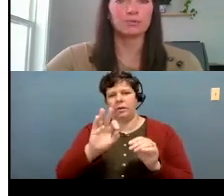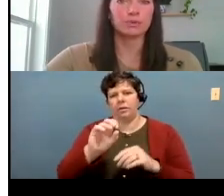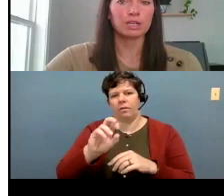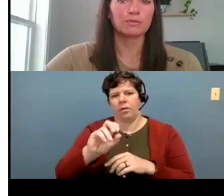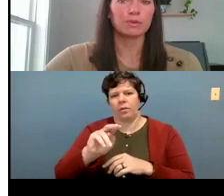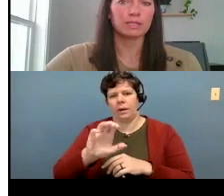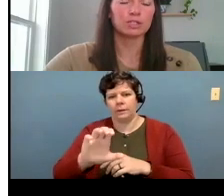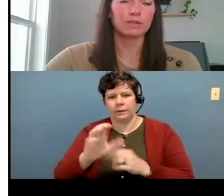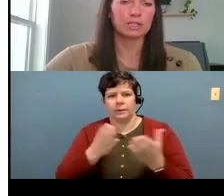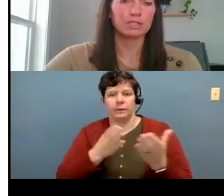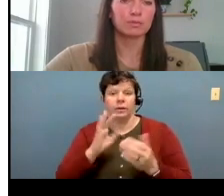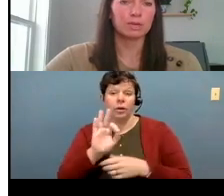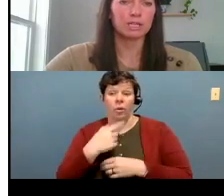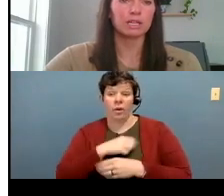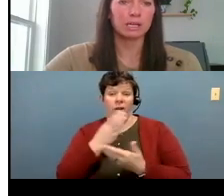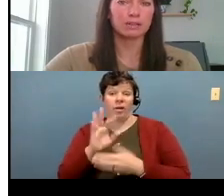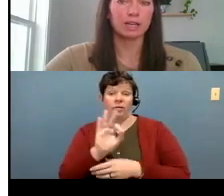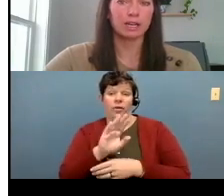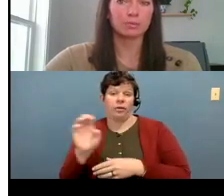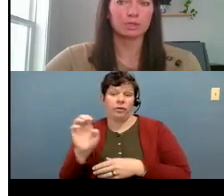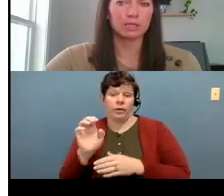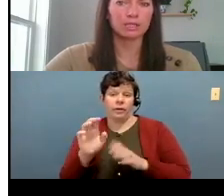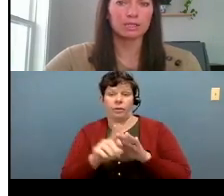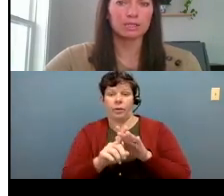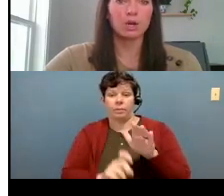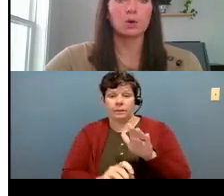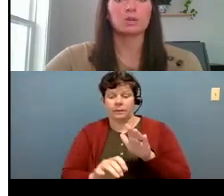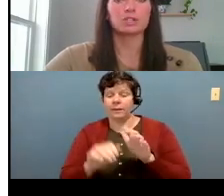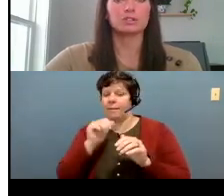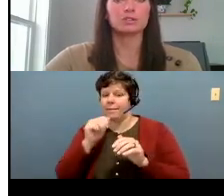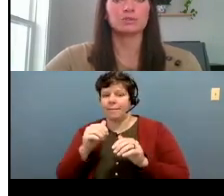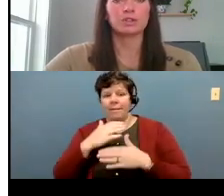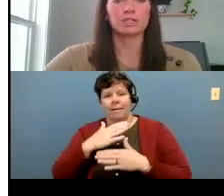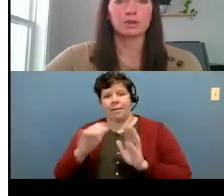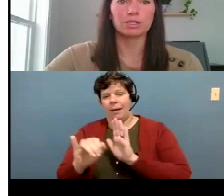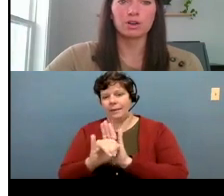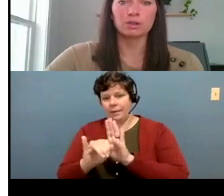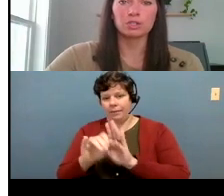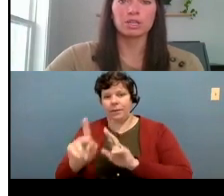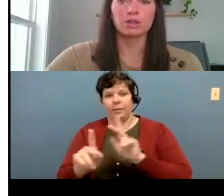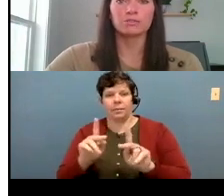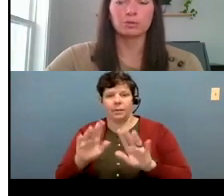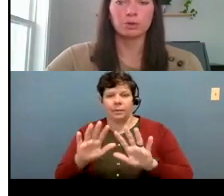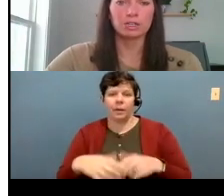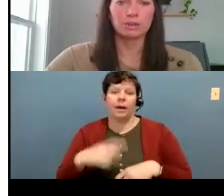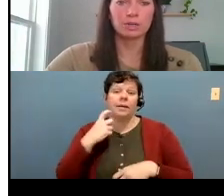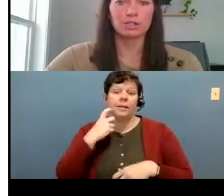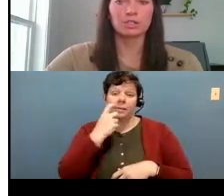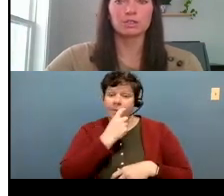provides free forensic services for missing and unidentified person cases, which include forensic odontology,